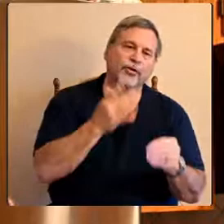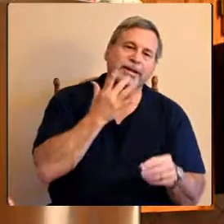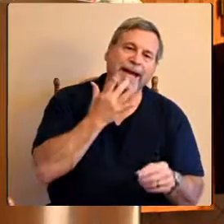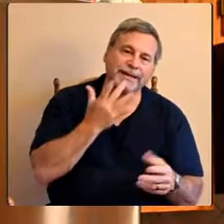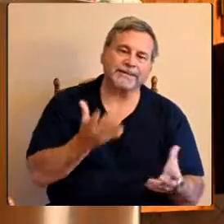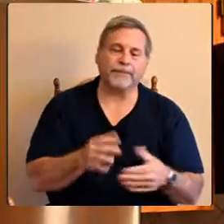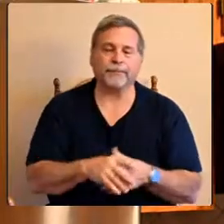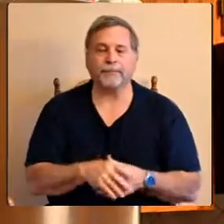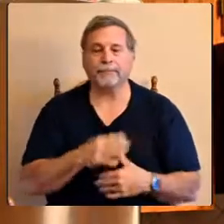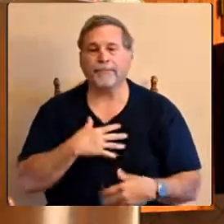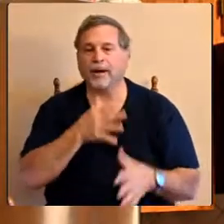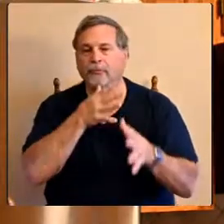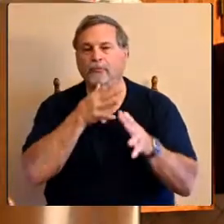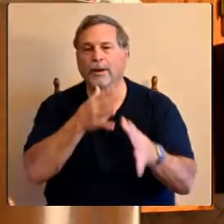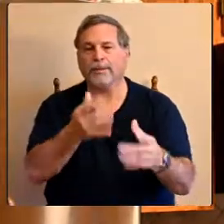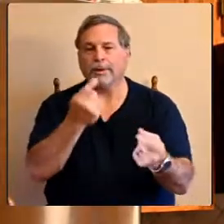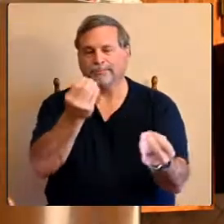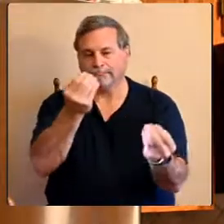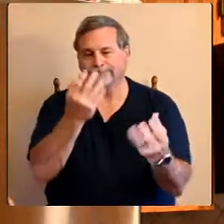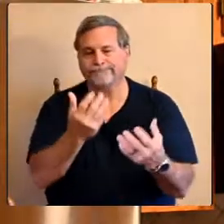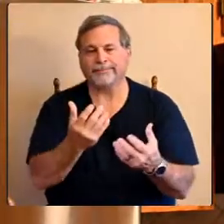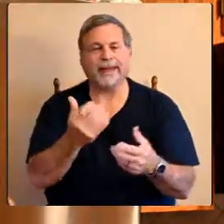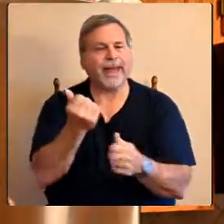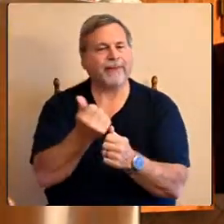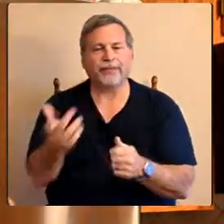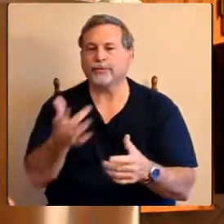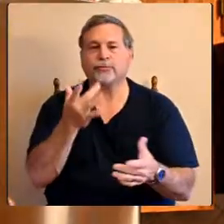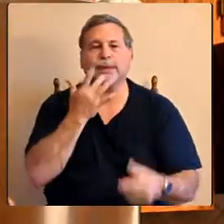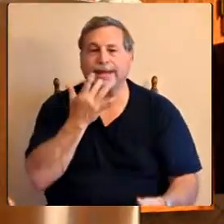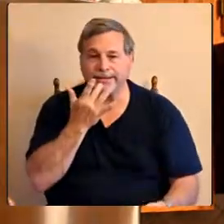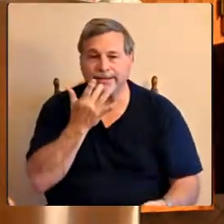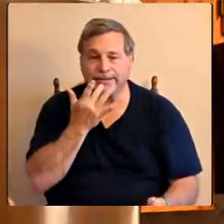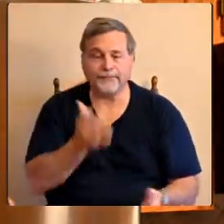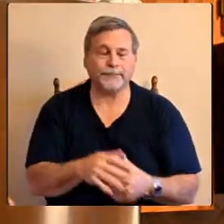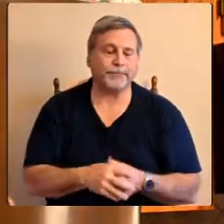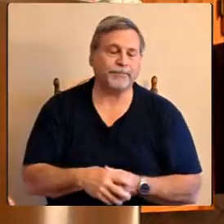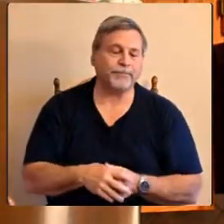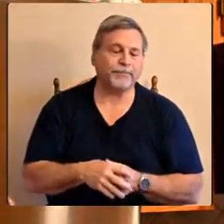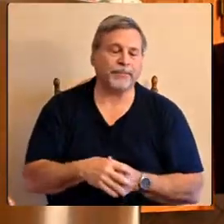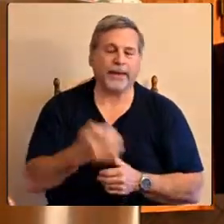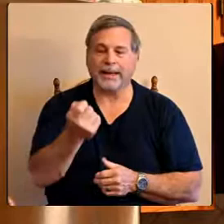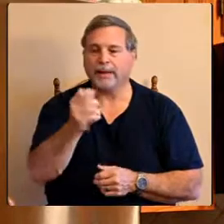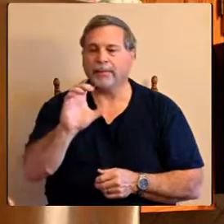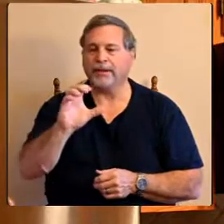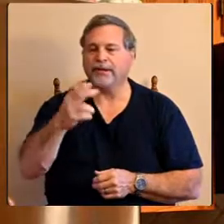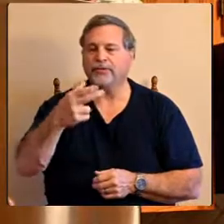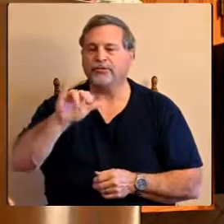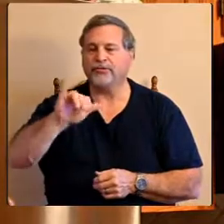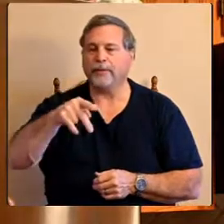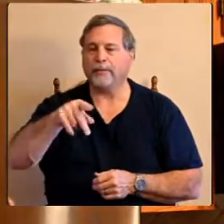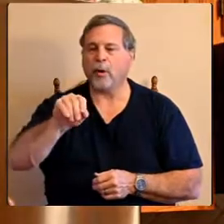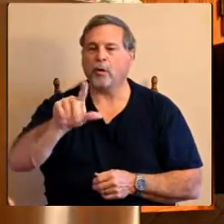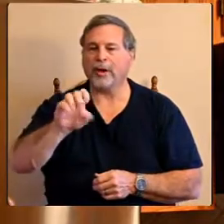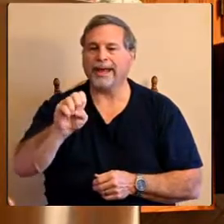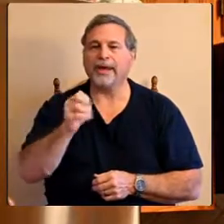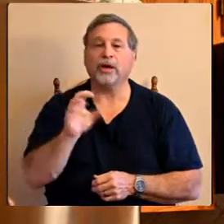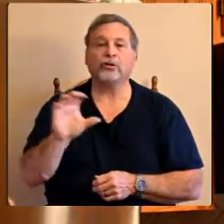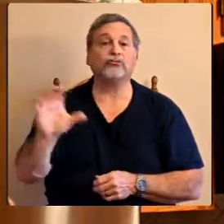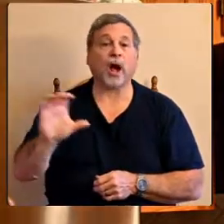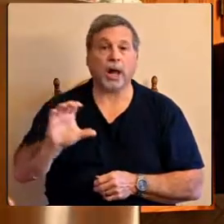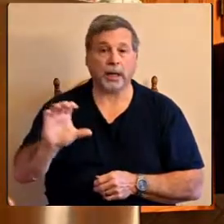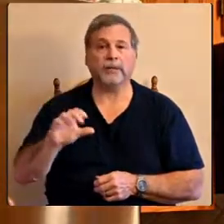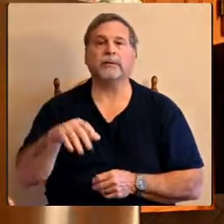to taste. As my grandmother used to say, everything is to taste. I'm going to put a little chipotle in here, a little chocolate